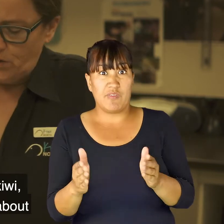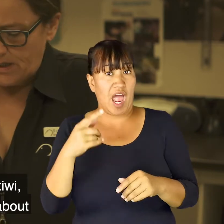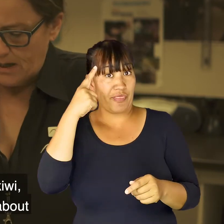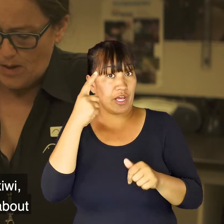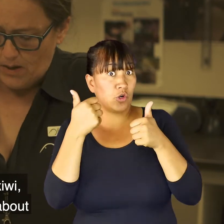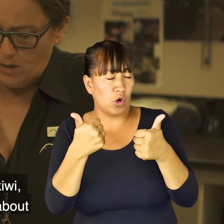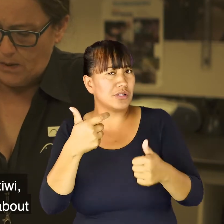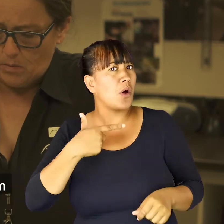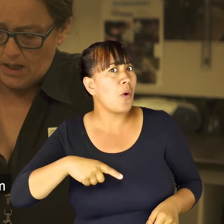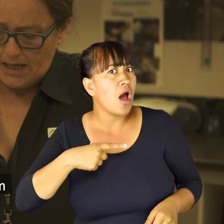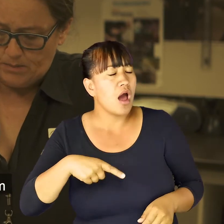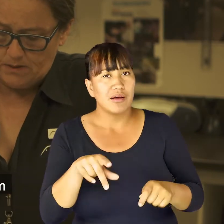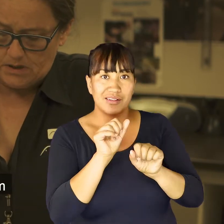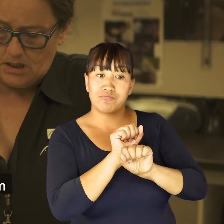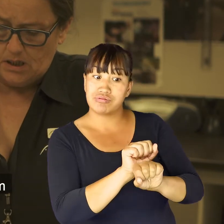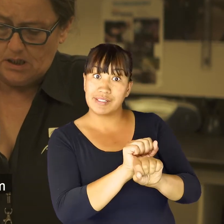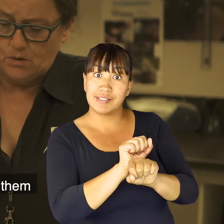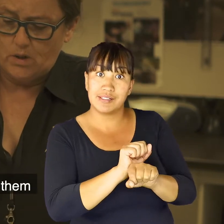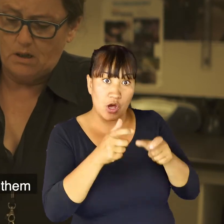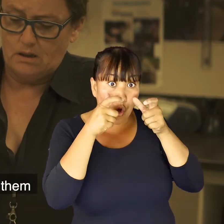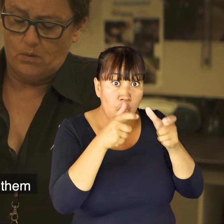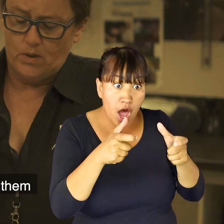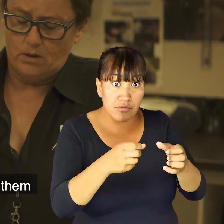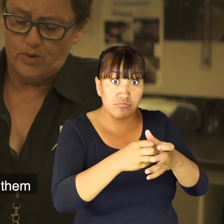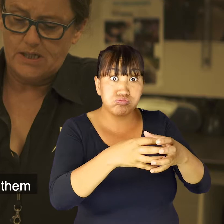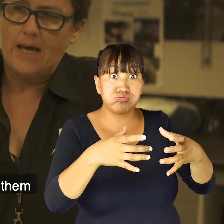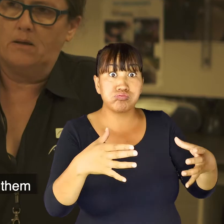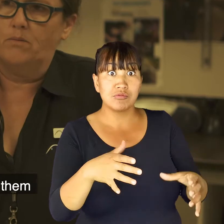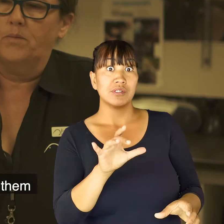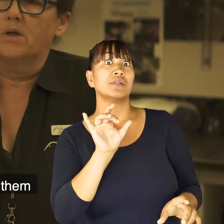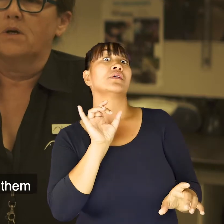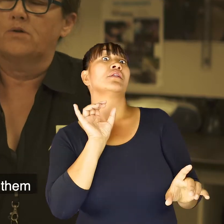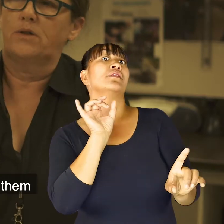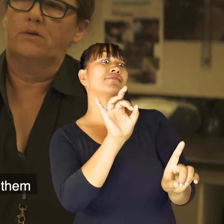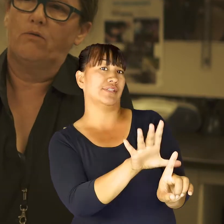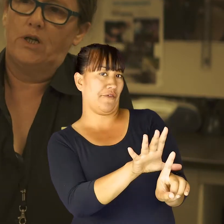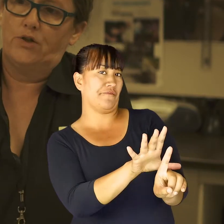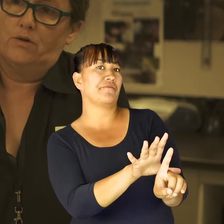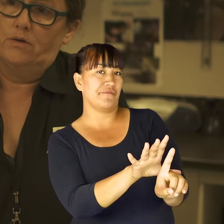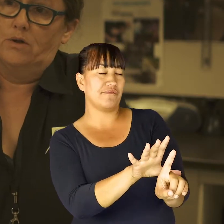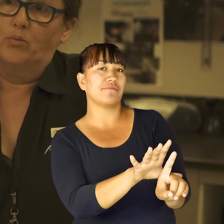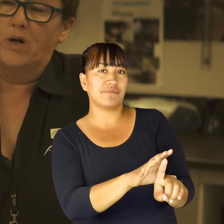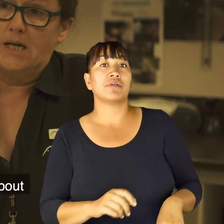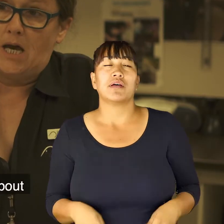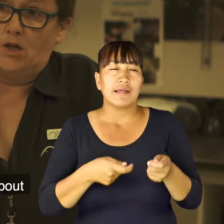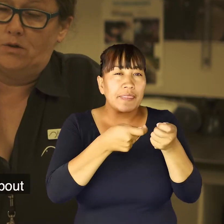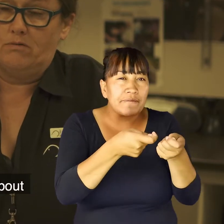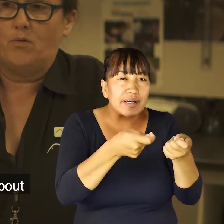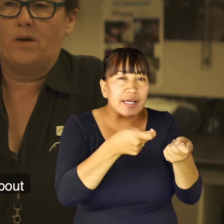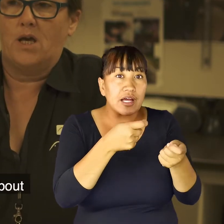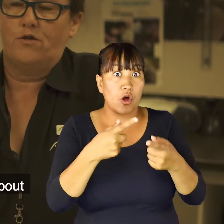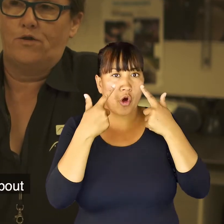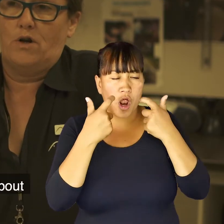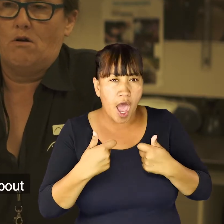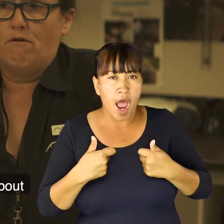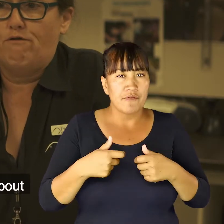the good thing about keeping them in captivity is we can protect them until they reach breeding age, around